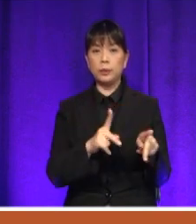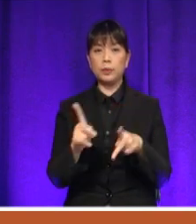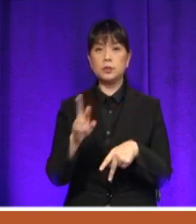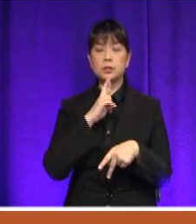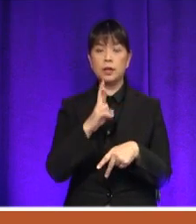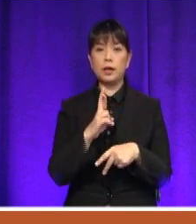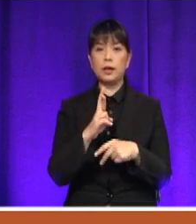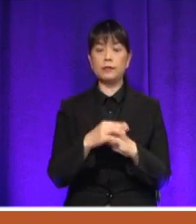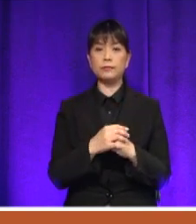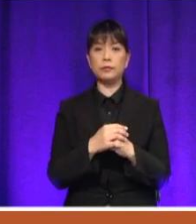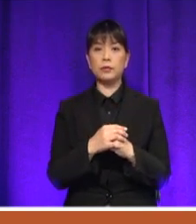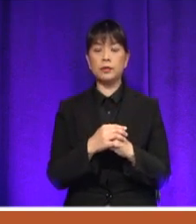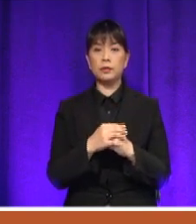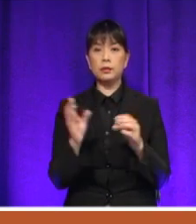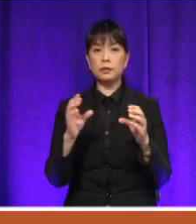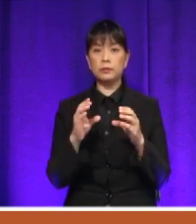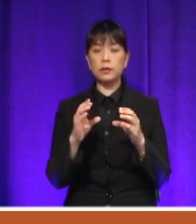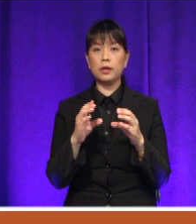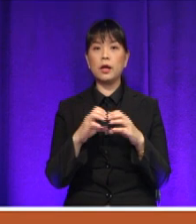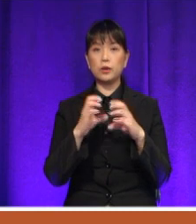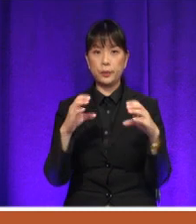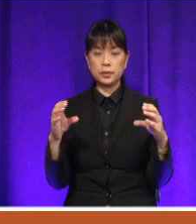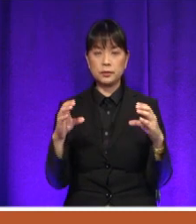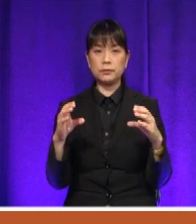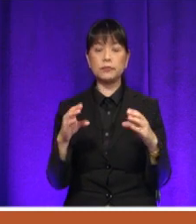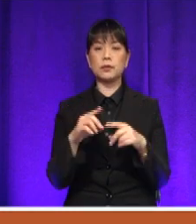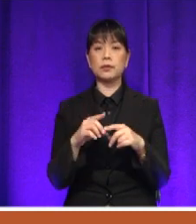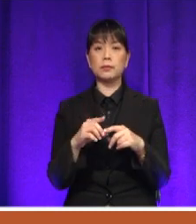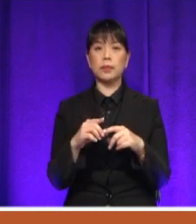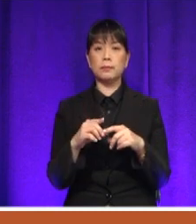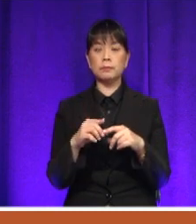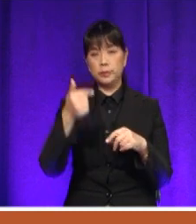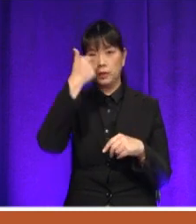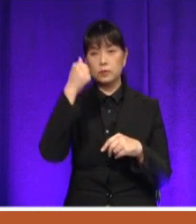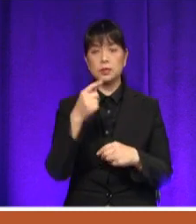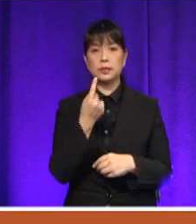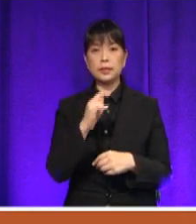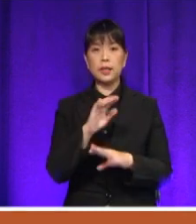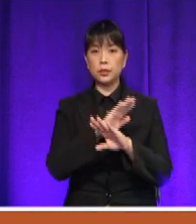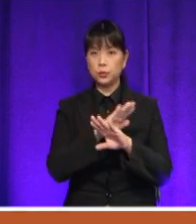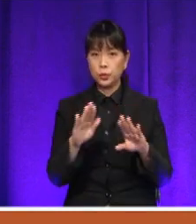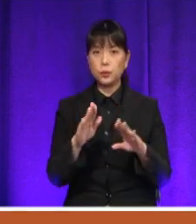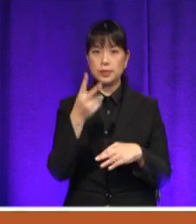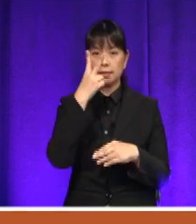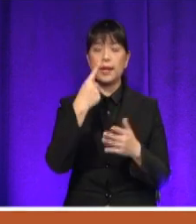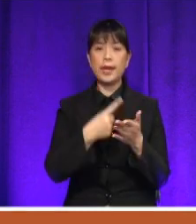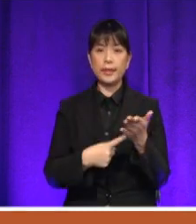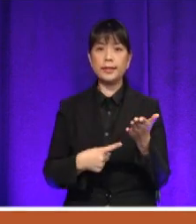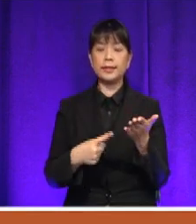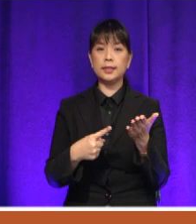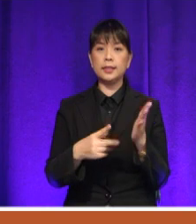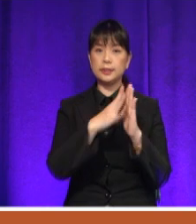quite apprehensive because they don't see any text. They don't get to